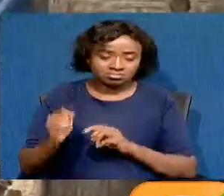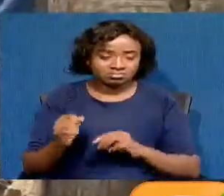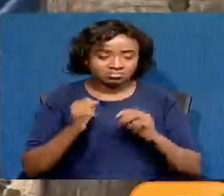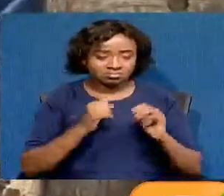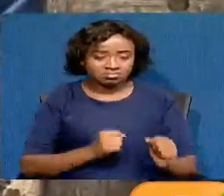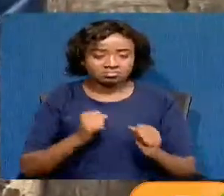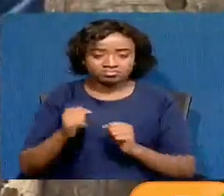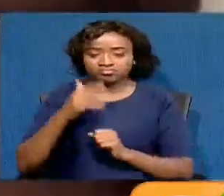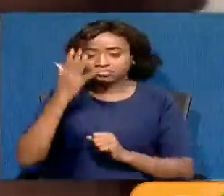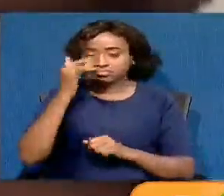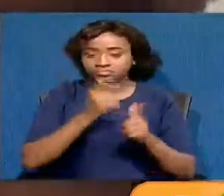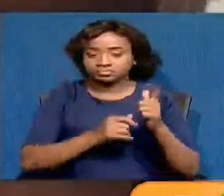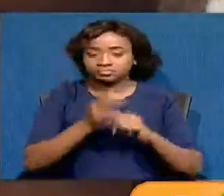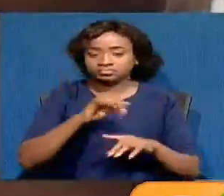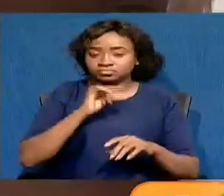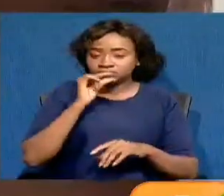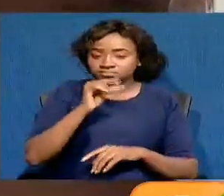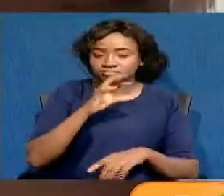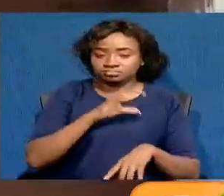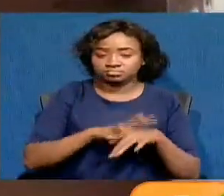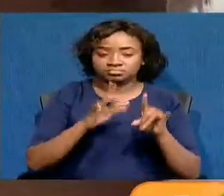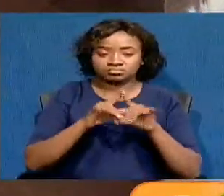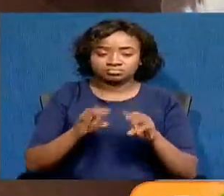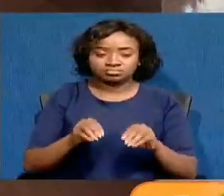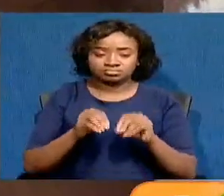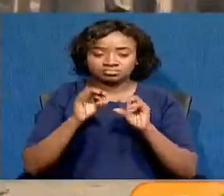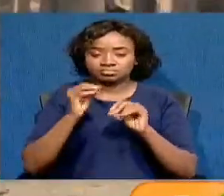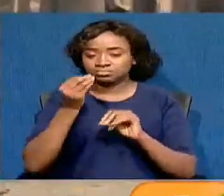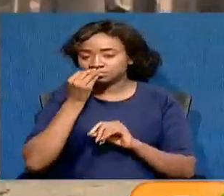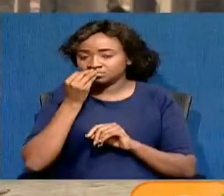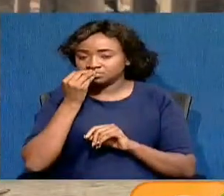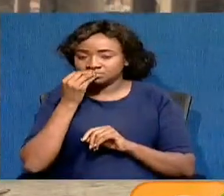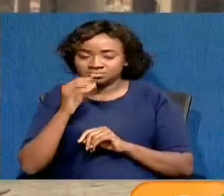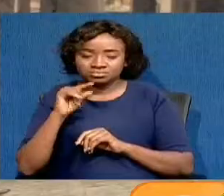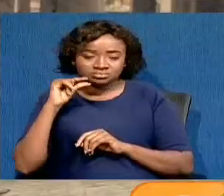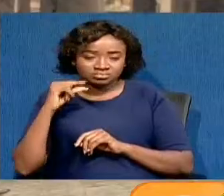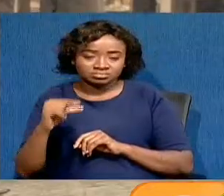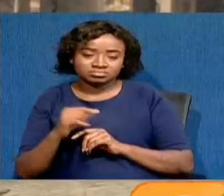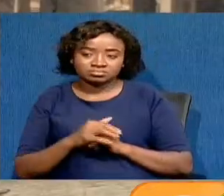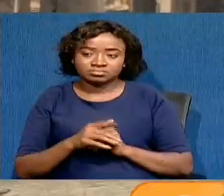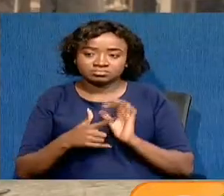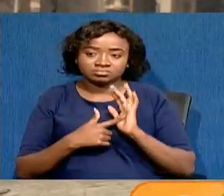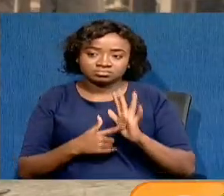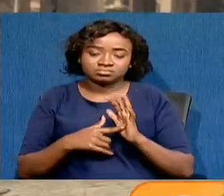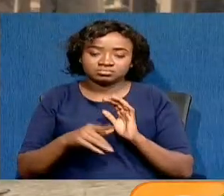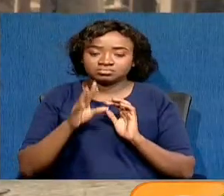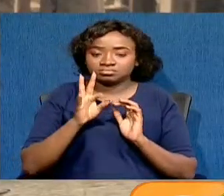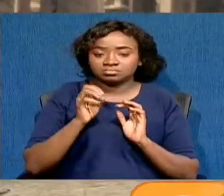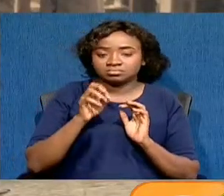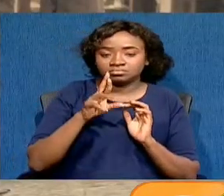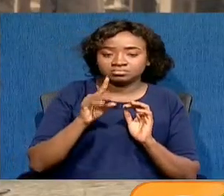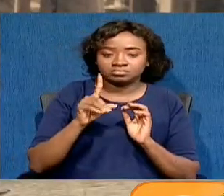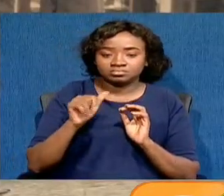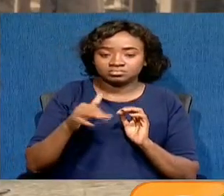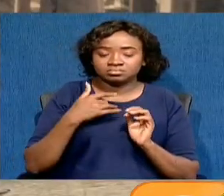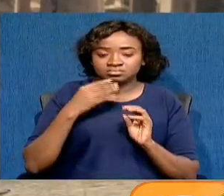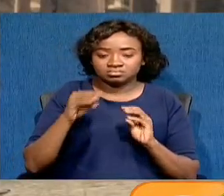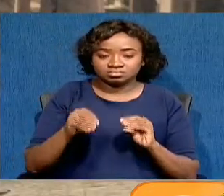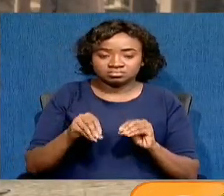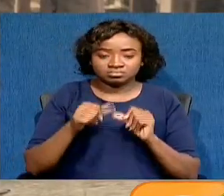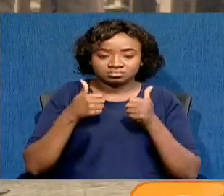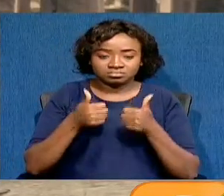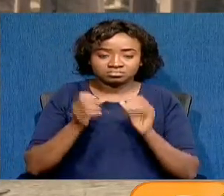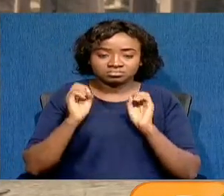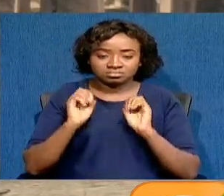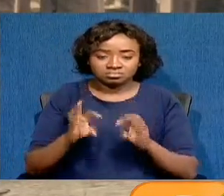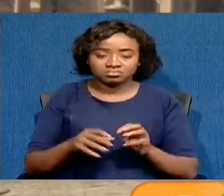low milk output and poor quality feed. I didn't have good fodder. I used to collect netting, which was other